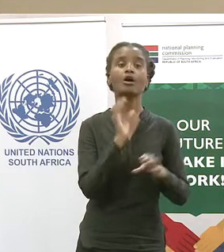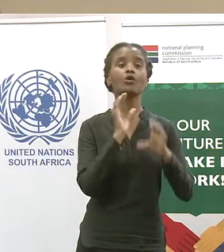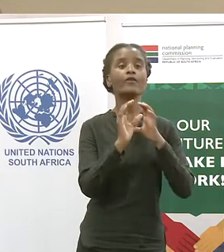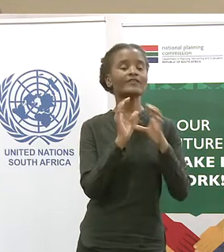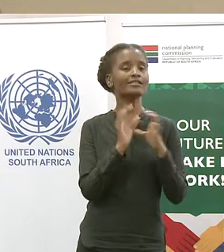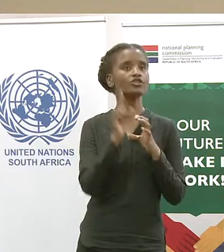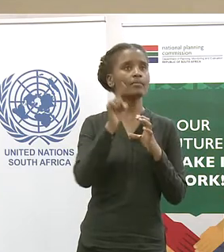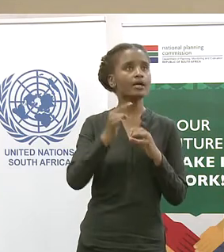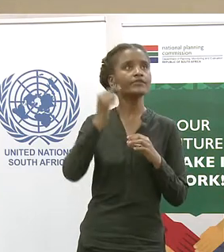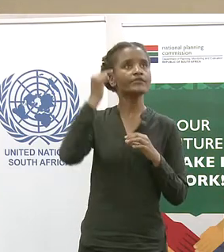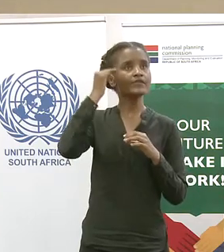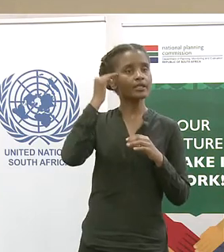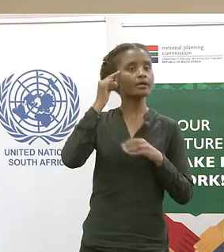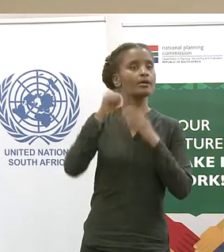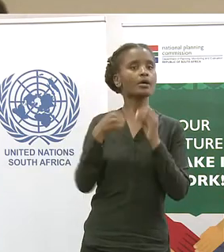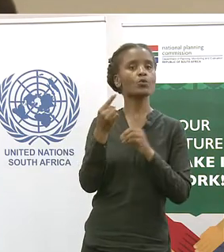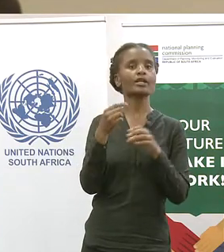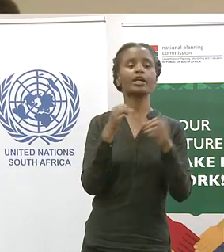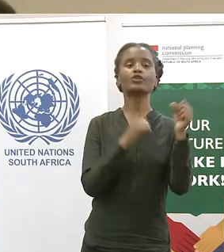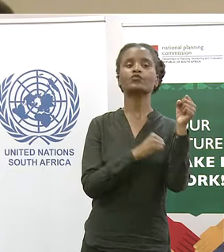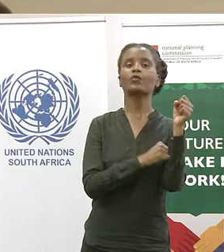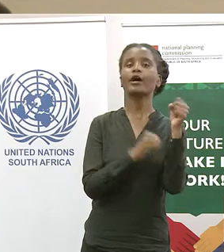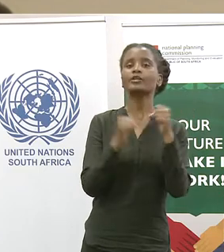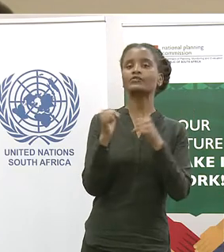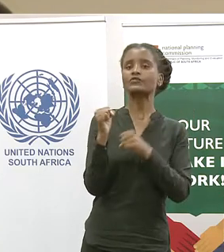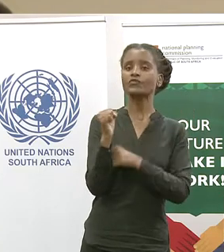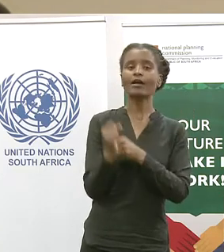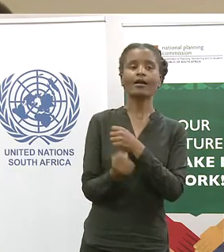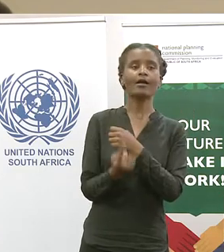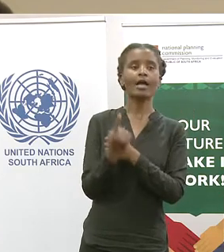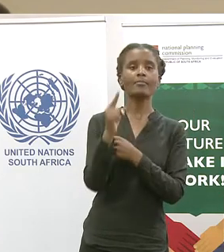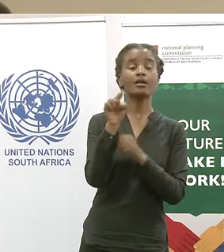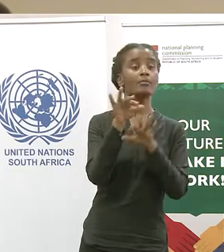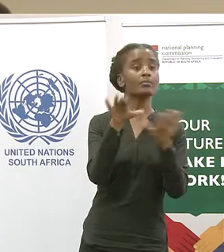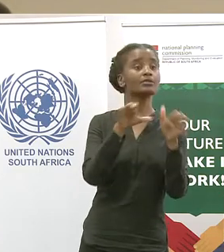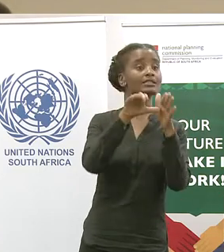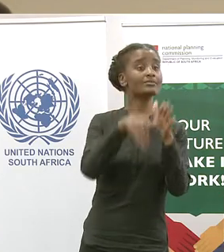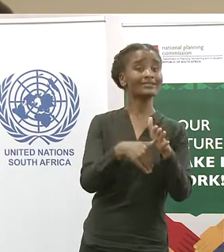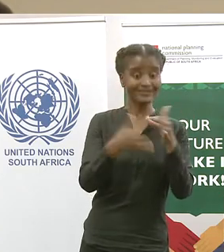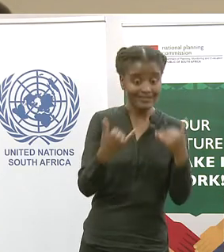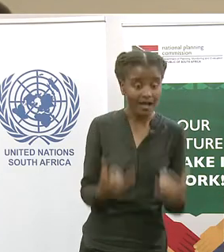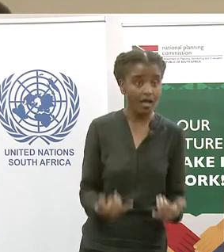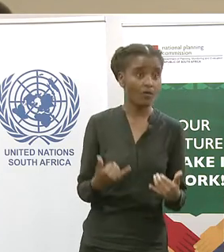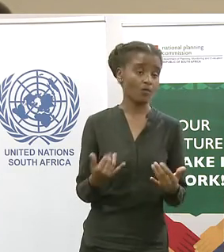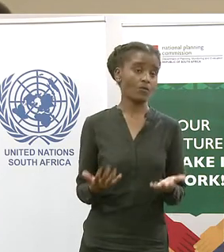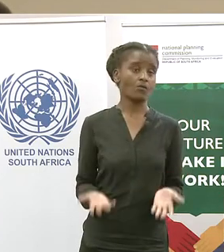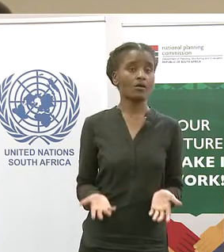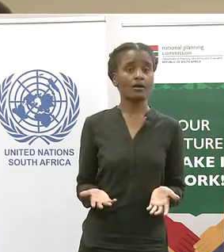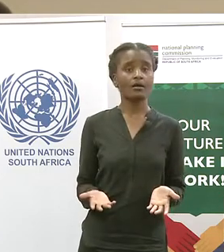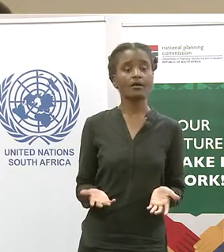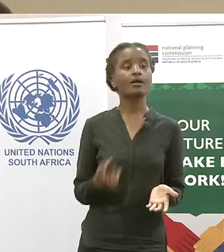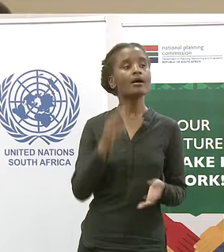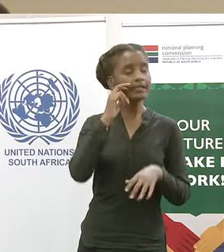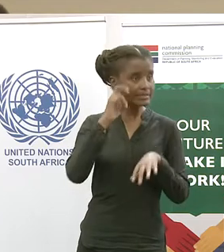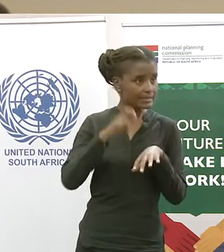account the structural power that positions people with disabilities where we are today in society. That needs